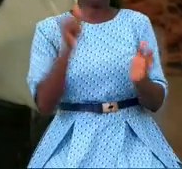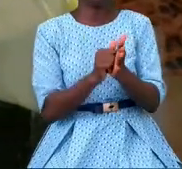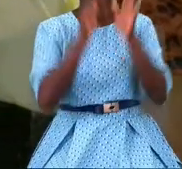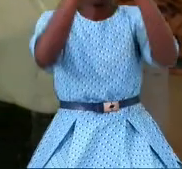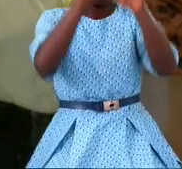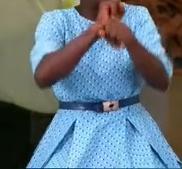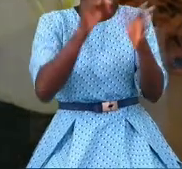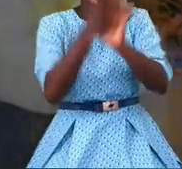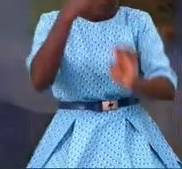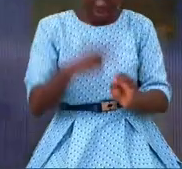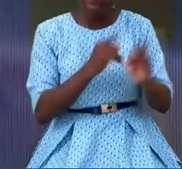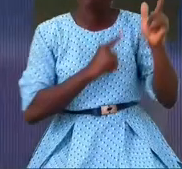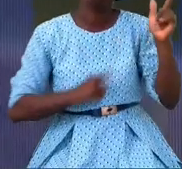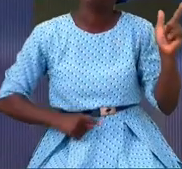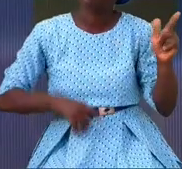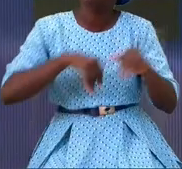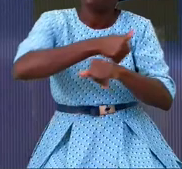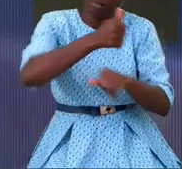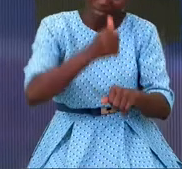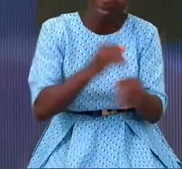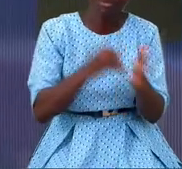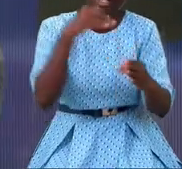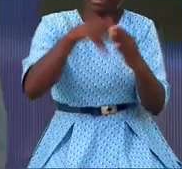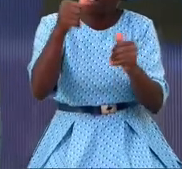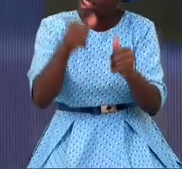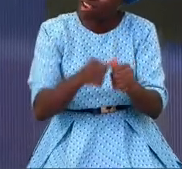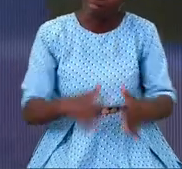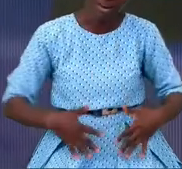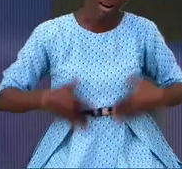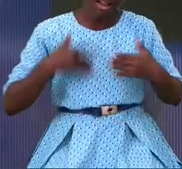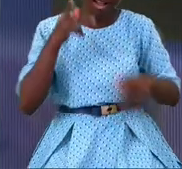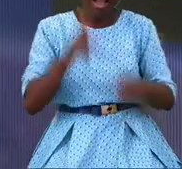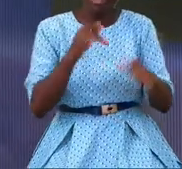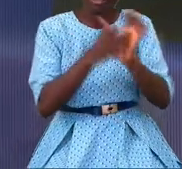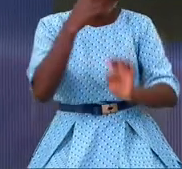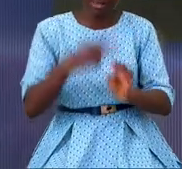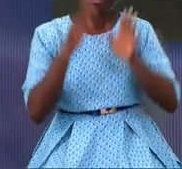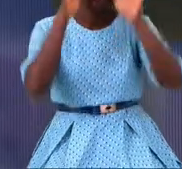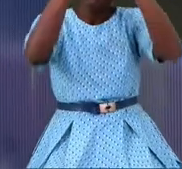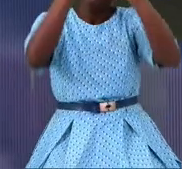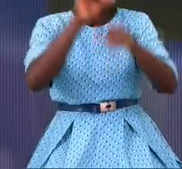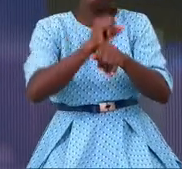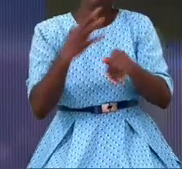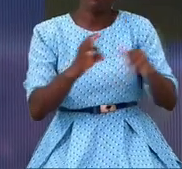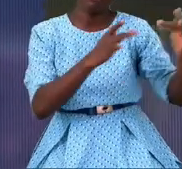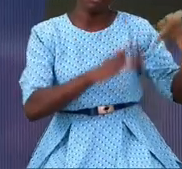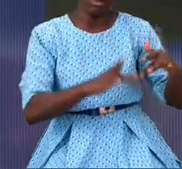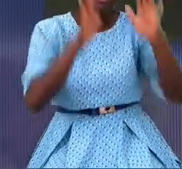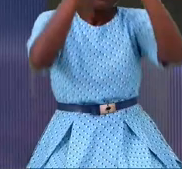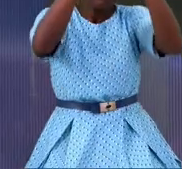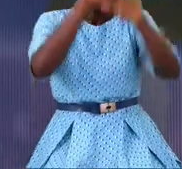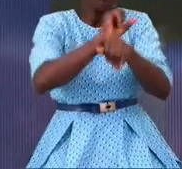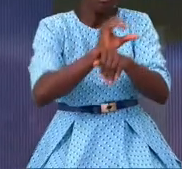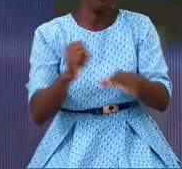mercy. Miracles of love. Miracles by grace. Thank you, Lord.